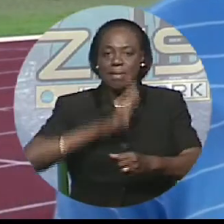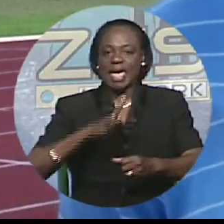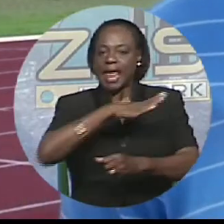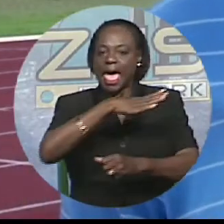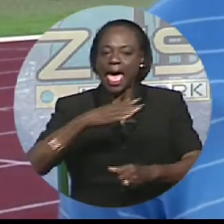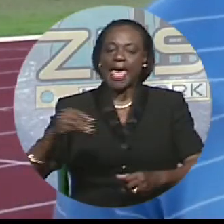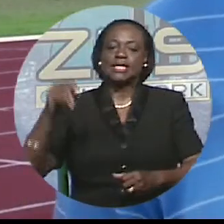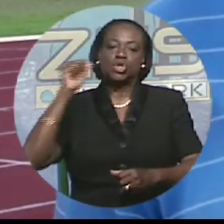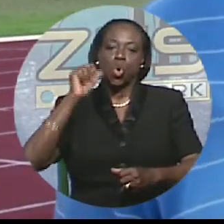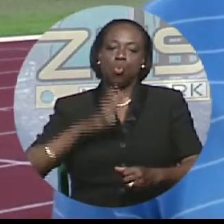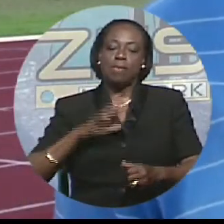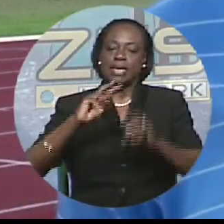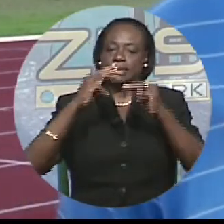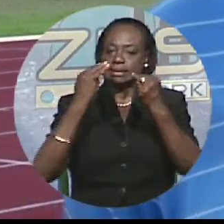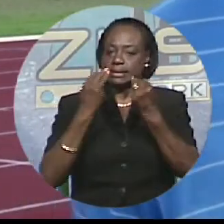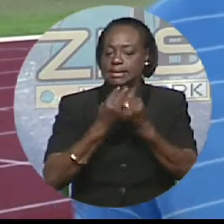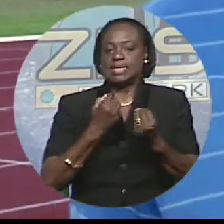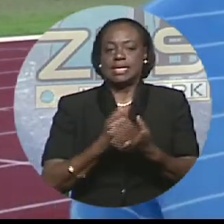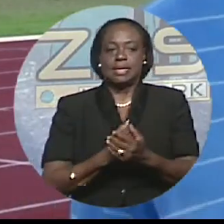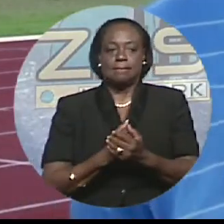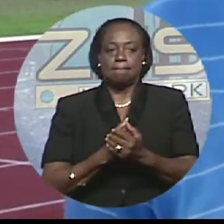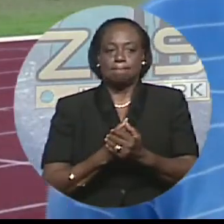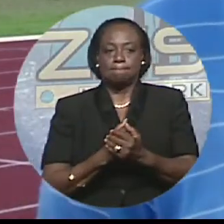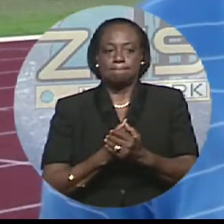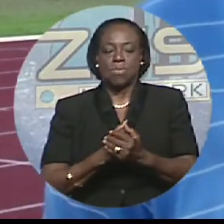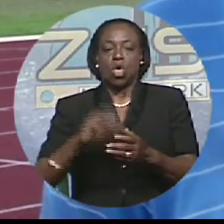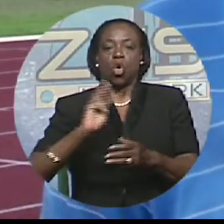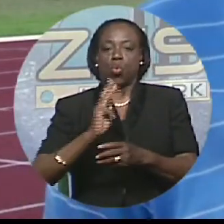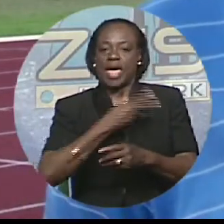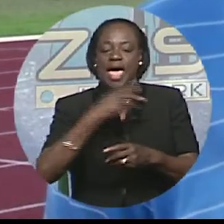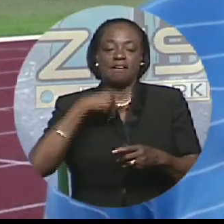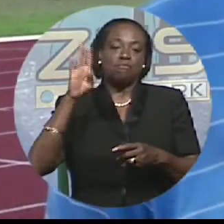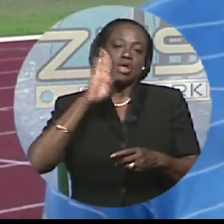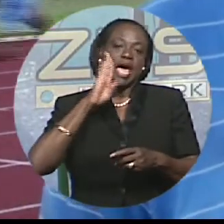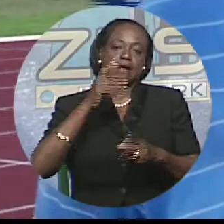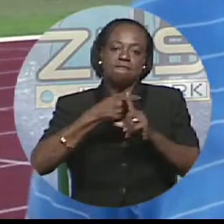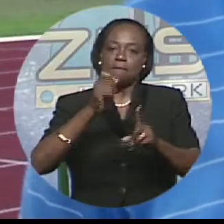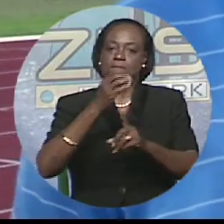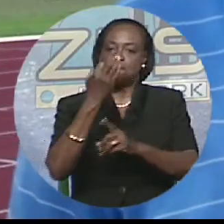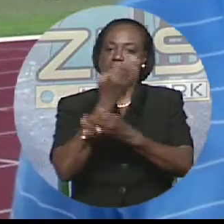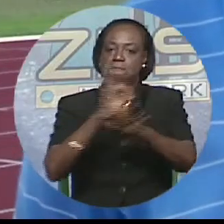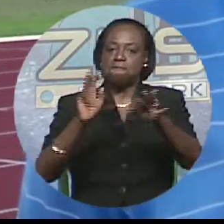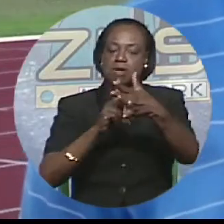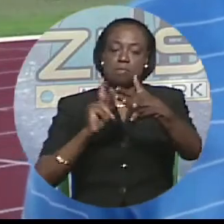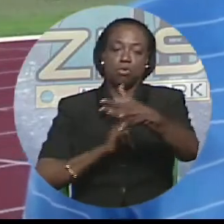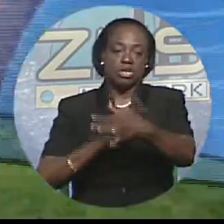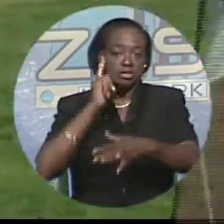Youth and for Junior Pan Ams. We got Brianna out of Freeport. She is looking sharp.